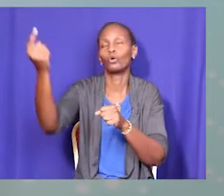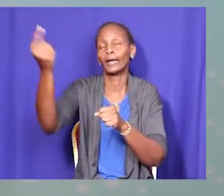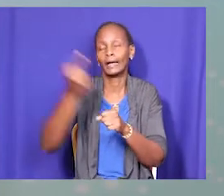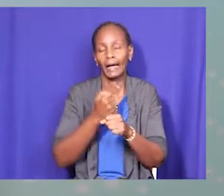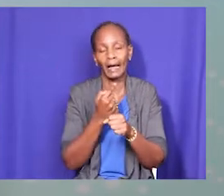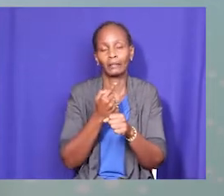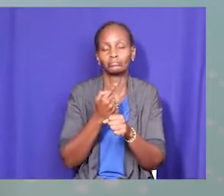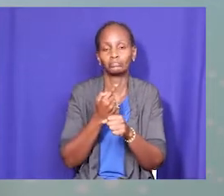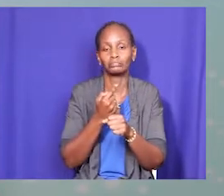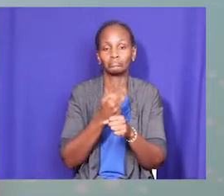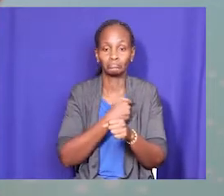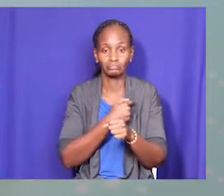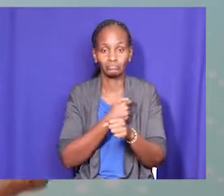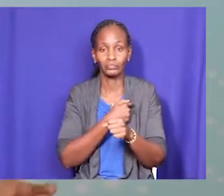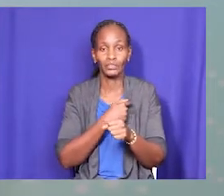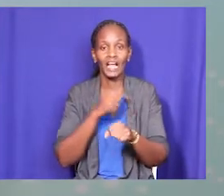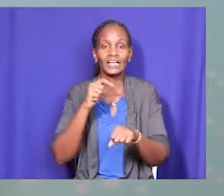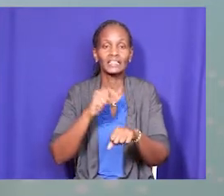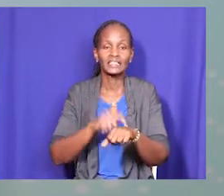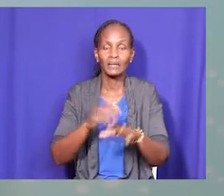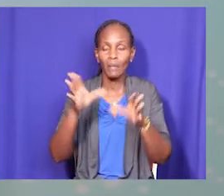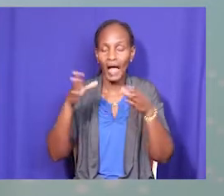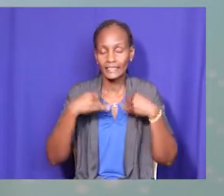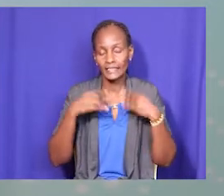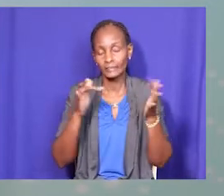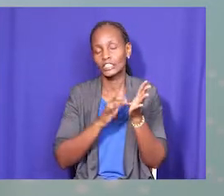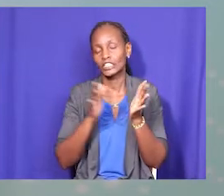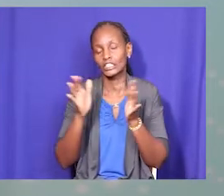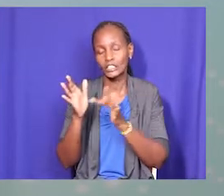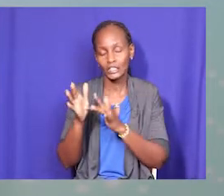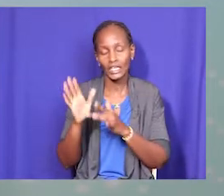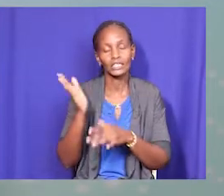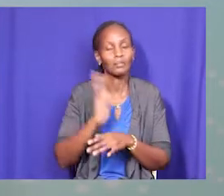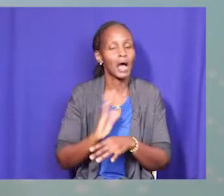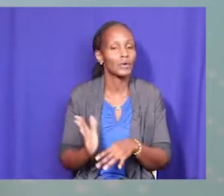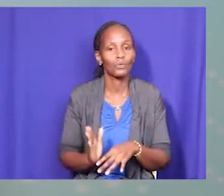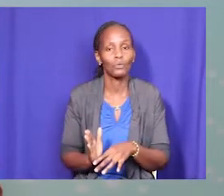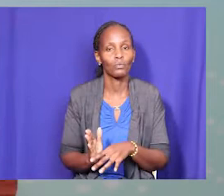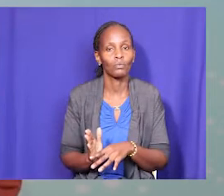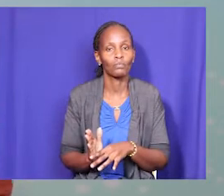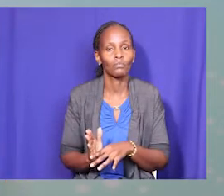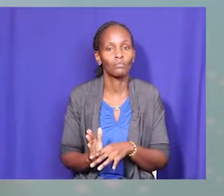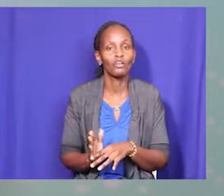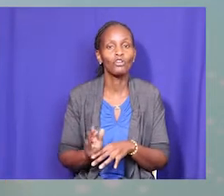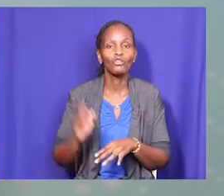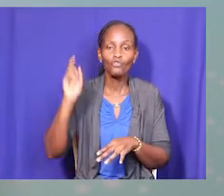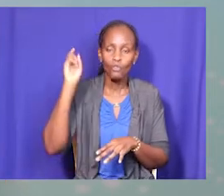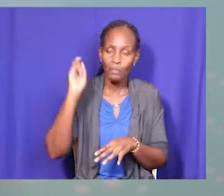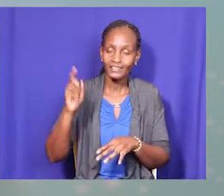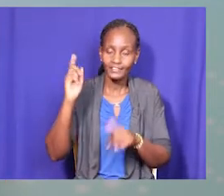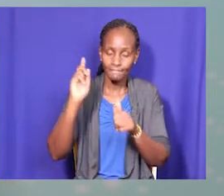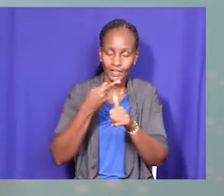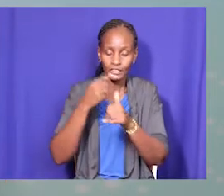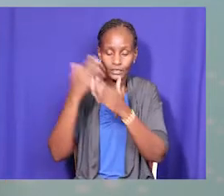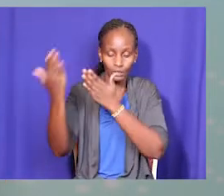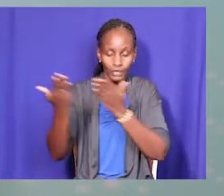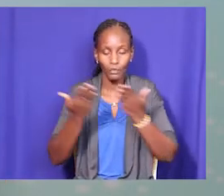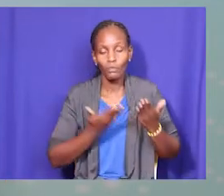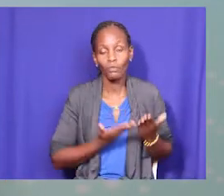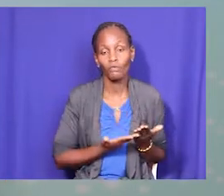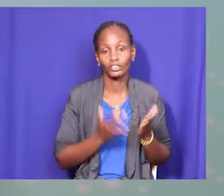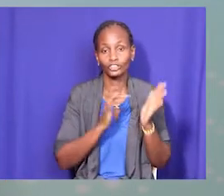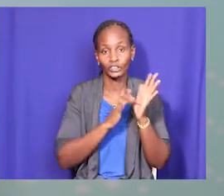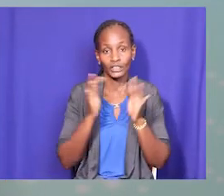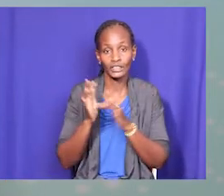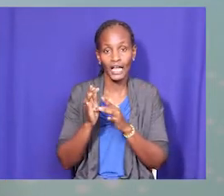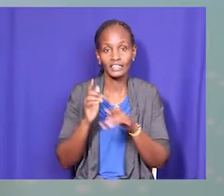us when we have not received Jesus. You must first welcome Jesus. And after